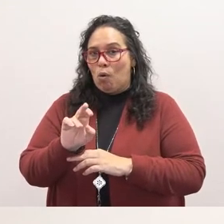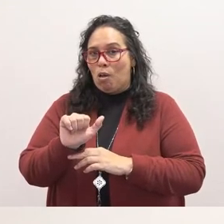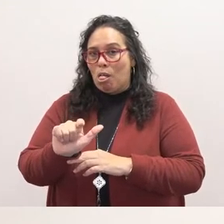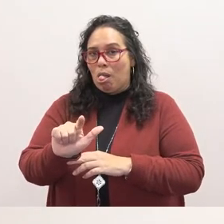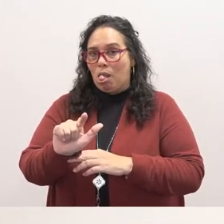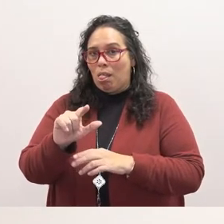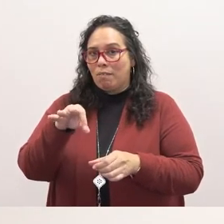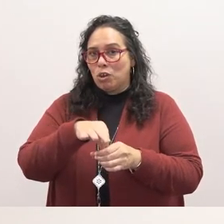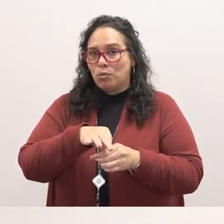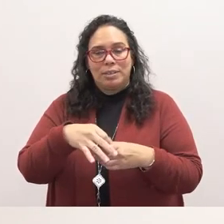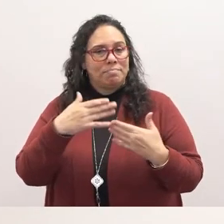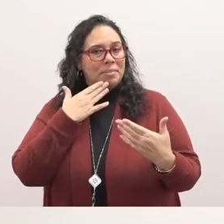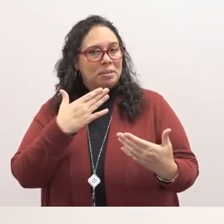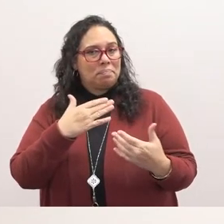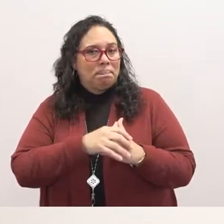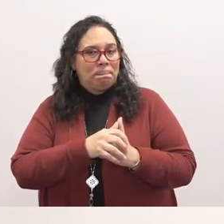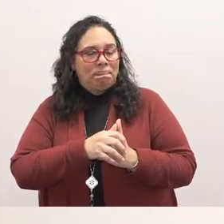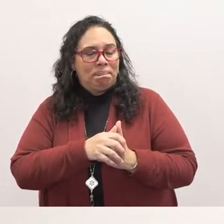Thank you.